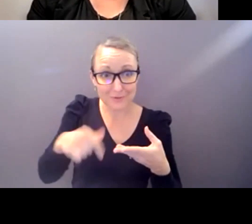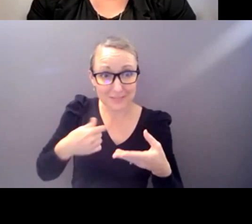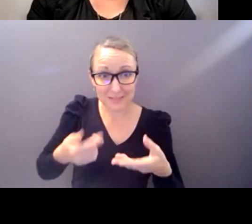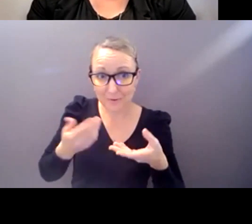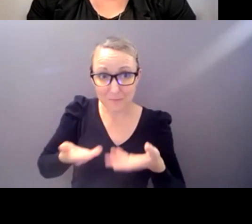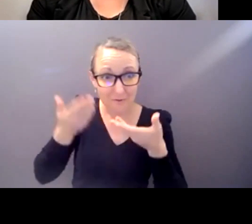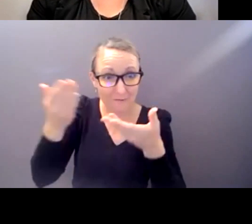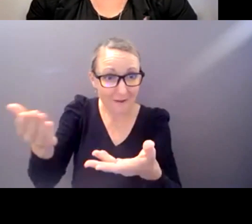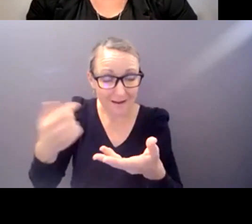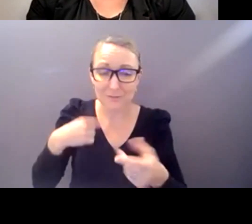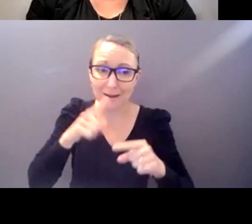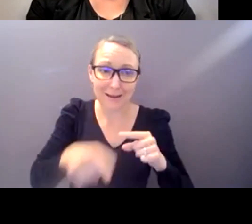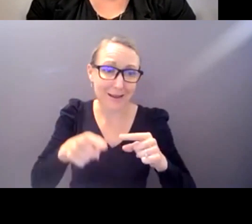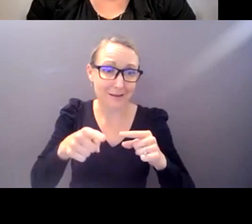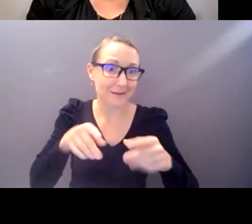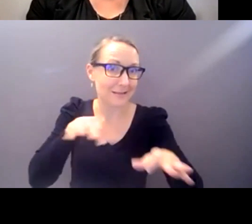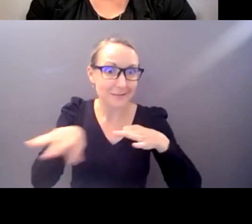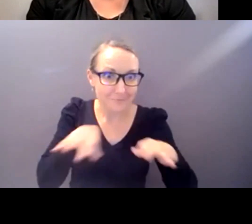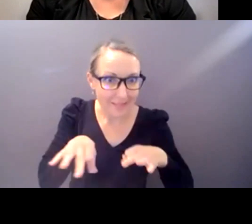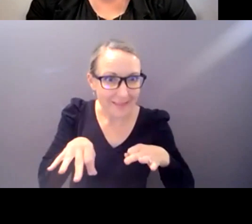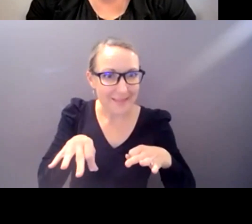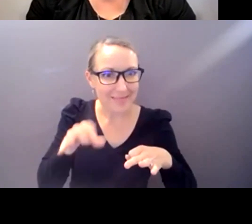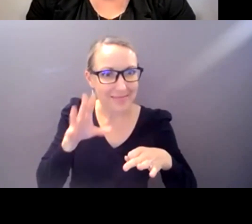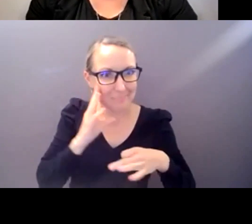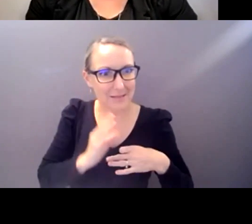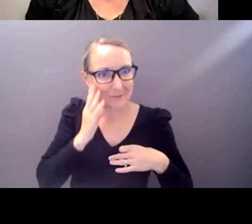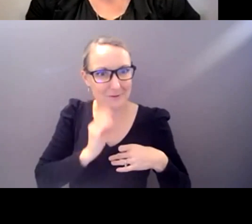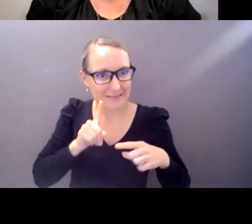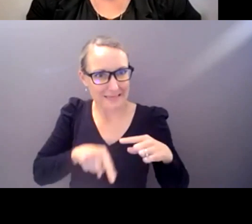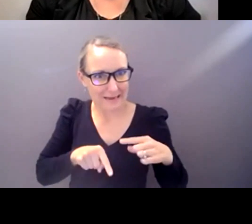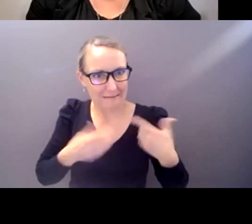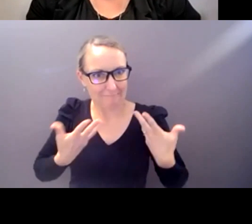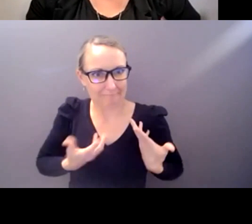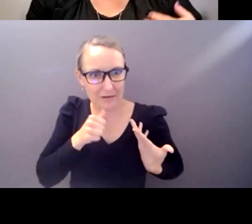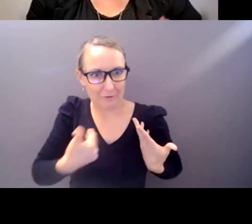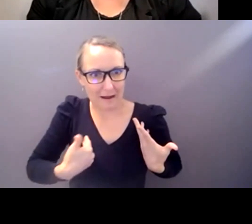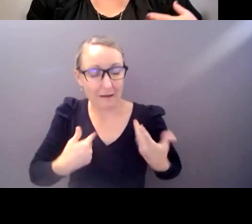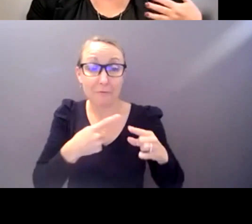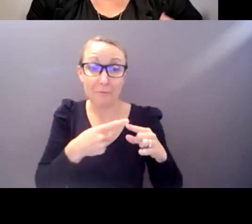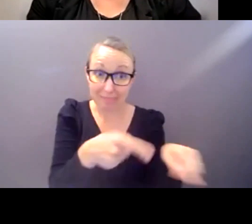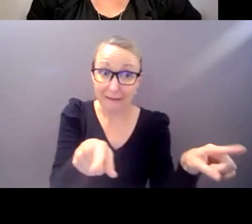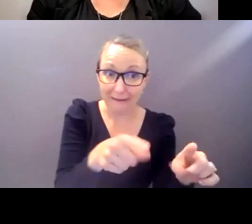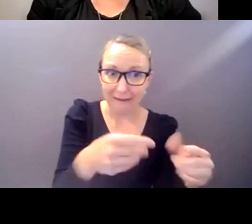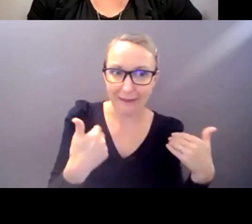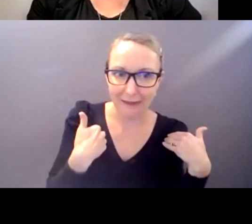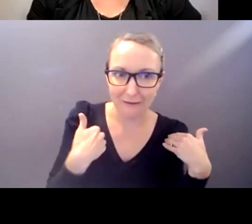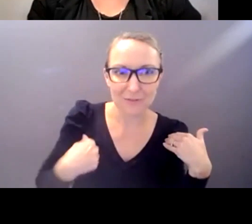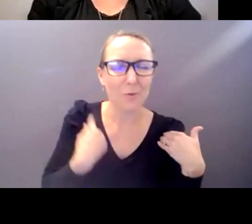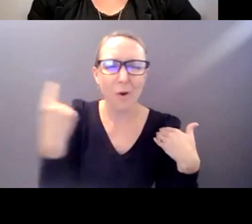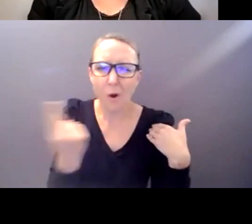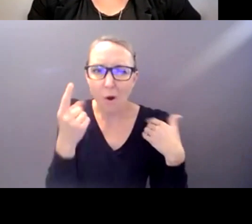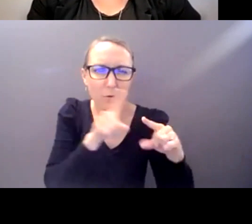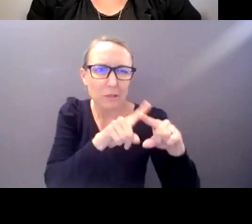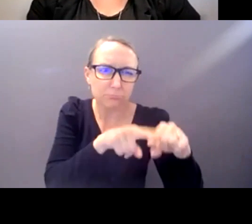adult and what the needs are because I don't have that lived experience yet. And so we are constantly seeking